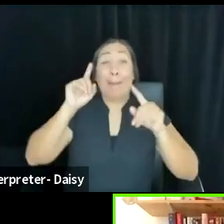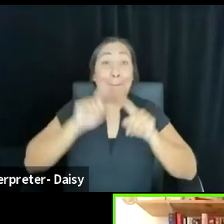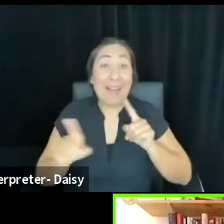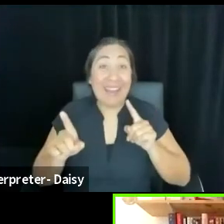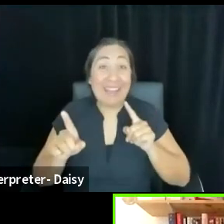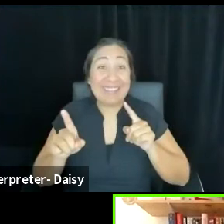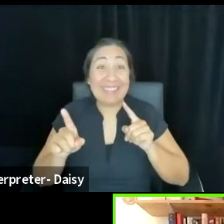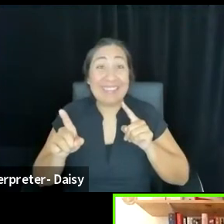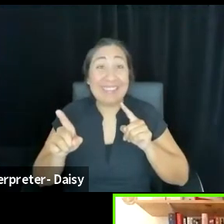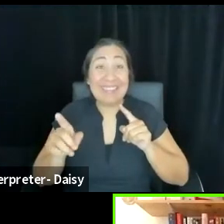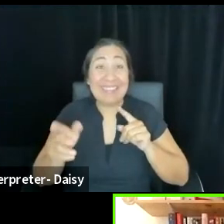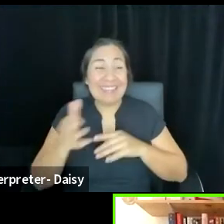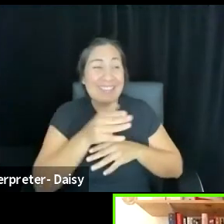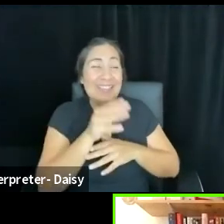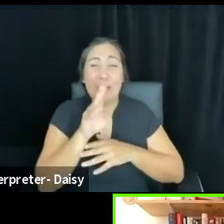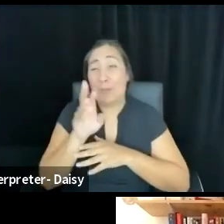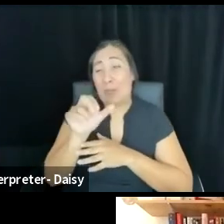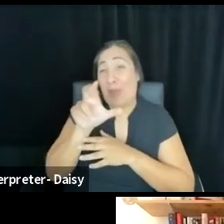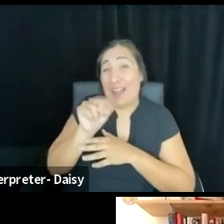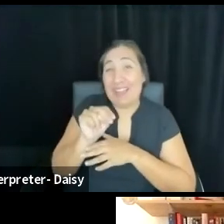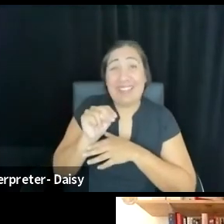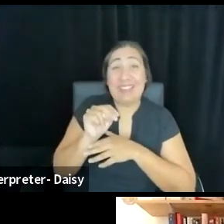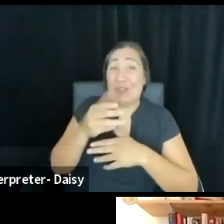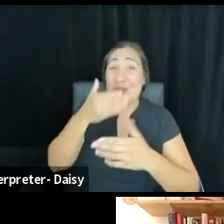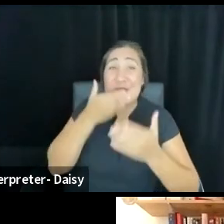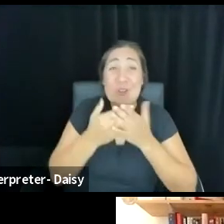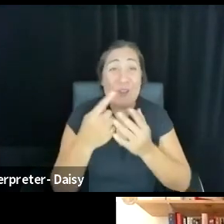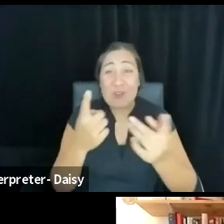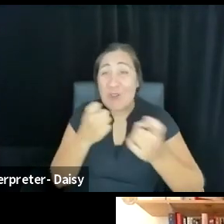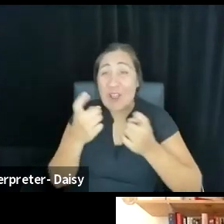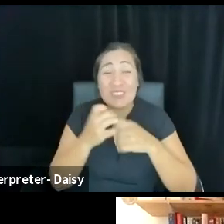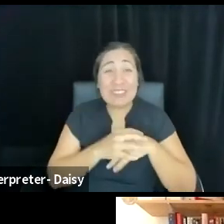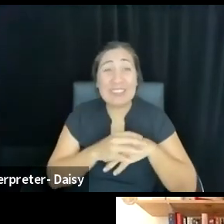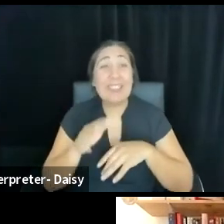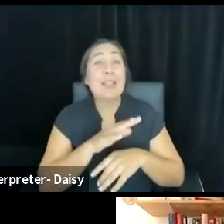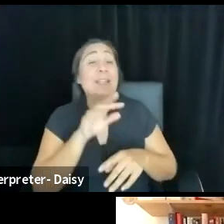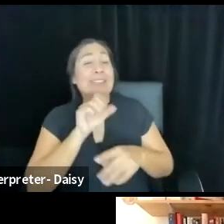questions. It is not the way, that is not the foundational organizing